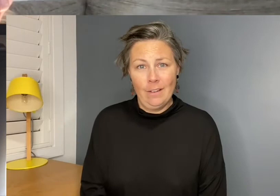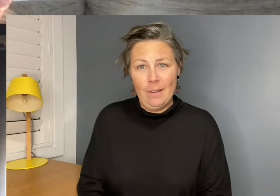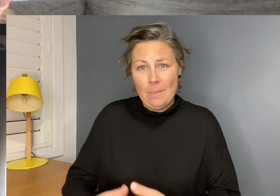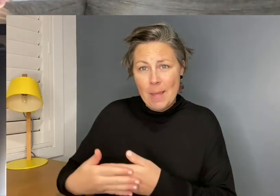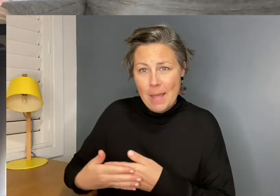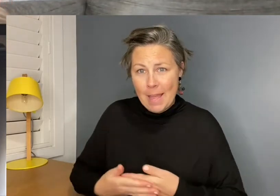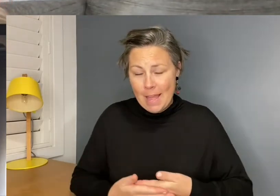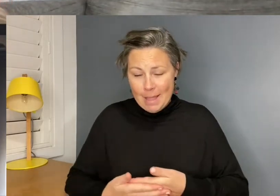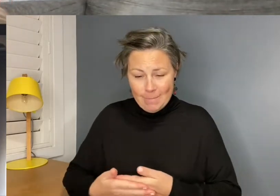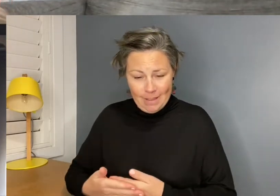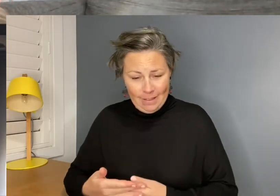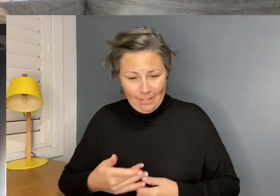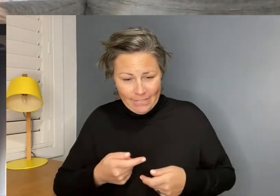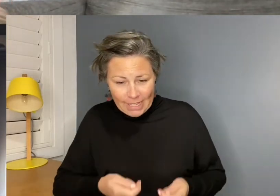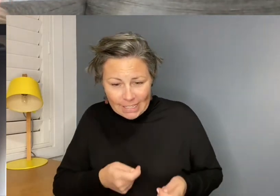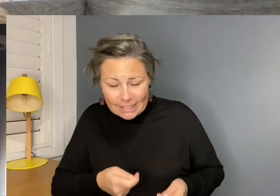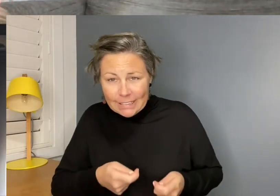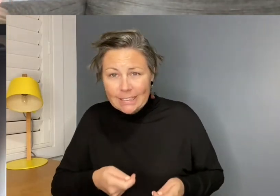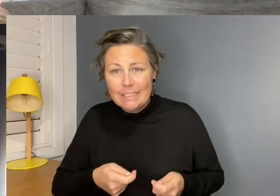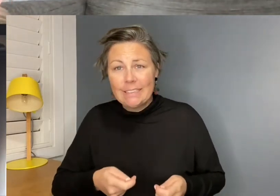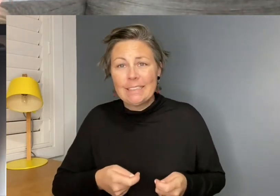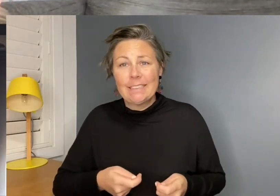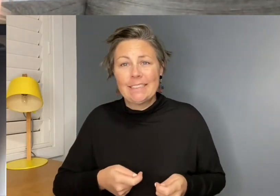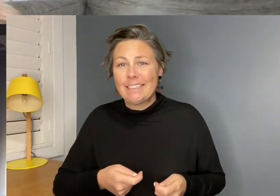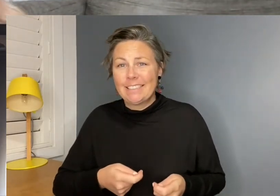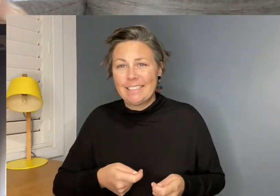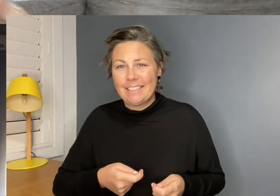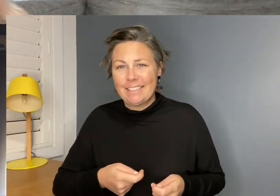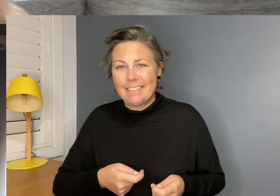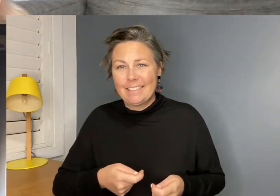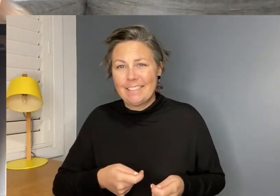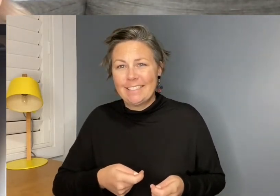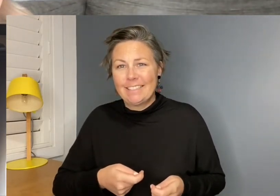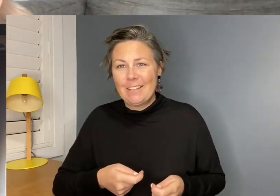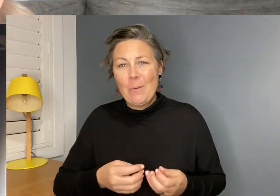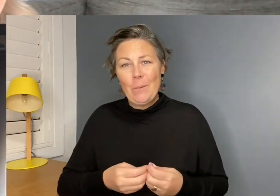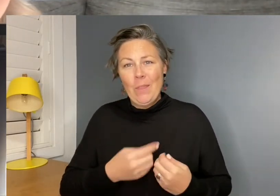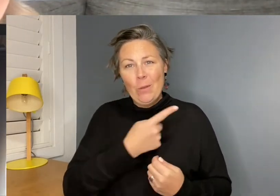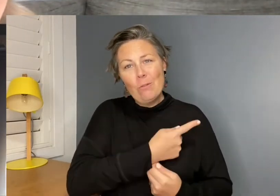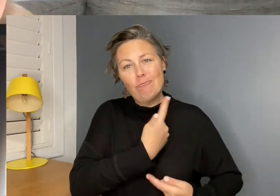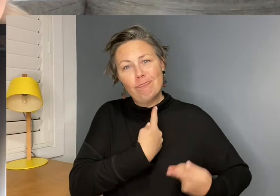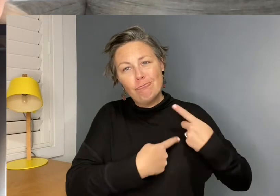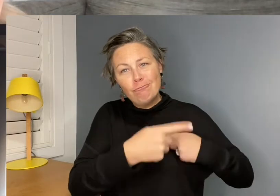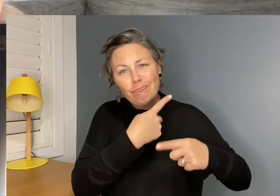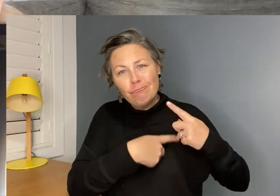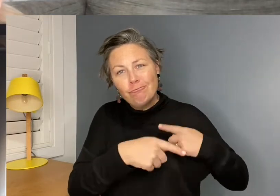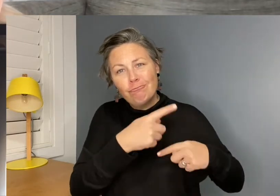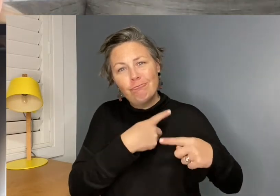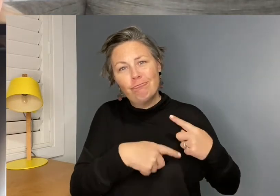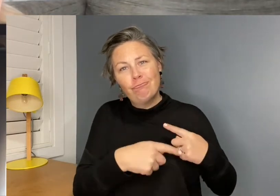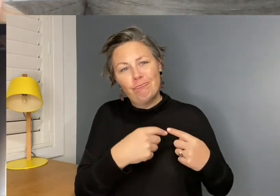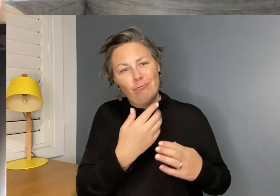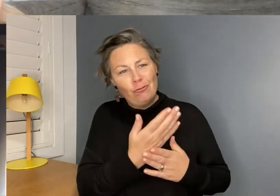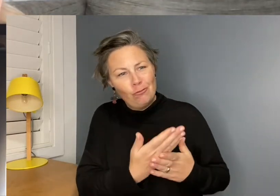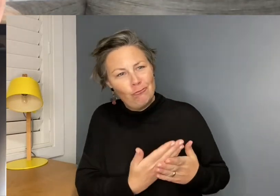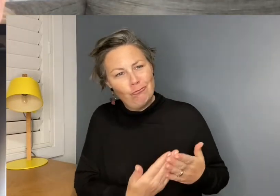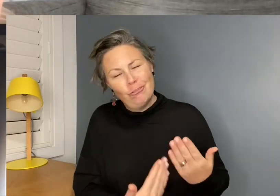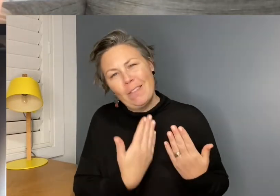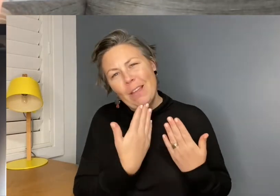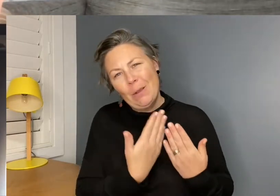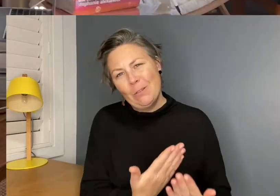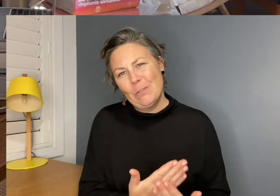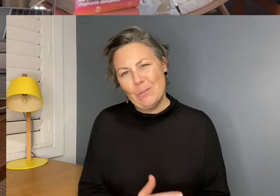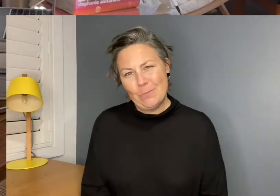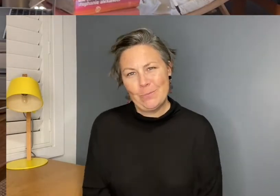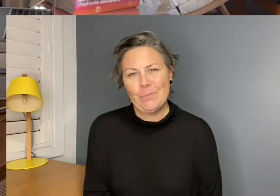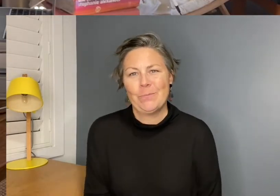Ren right there. You're feeding him. You've just shared your, intimate birth story with us. So thank you so much